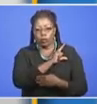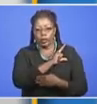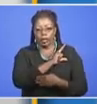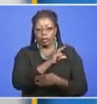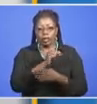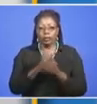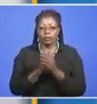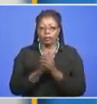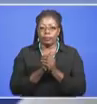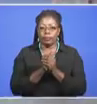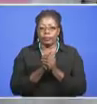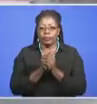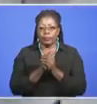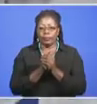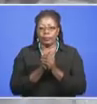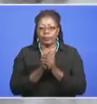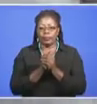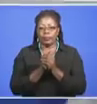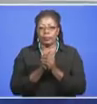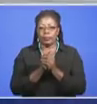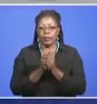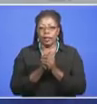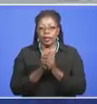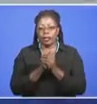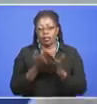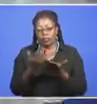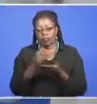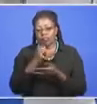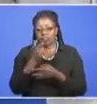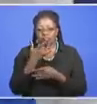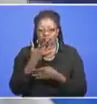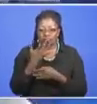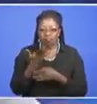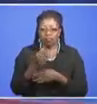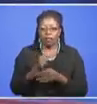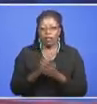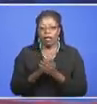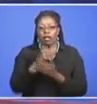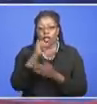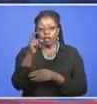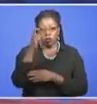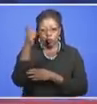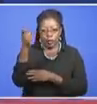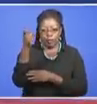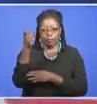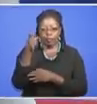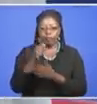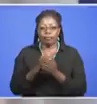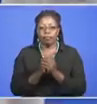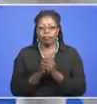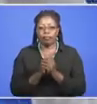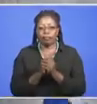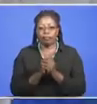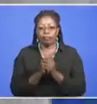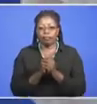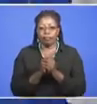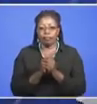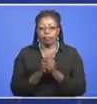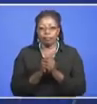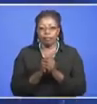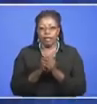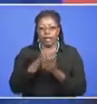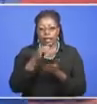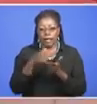this level. Unfortunately, I wasn't able to win any of my bouts. I would say that it was a